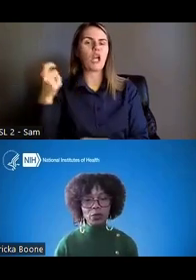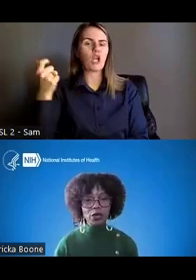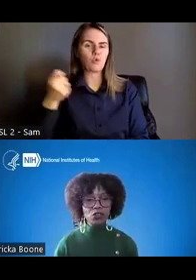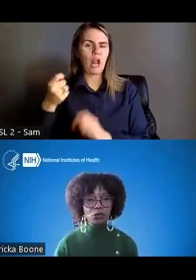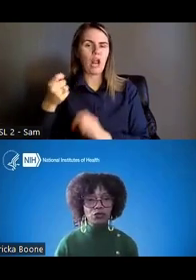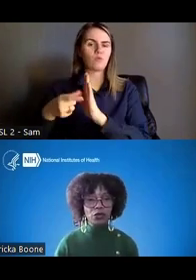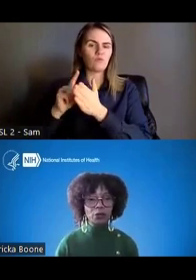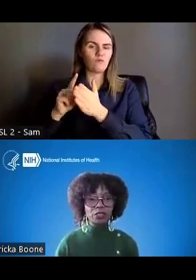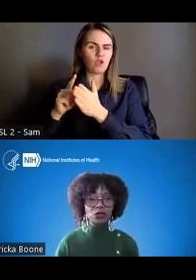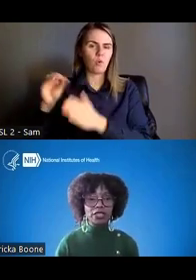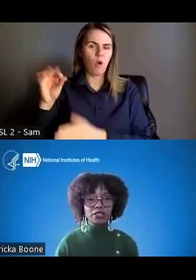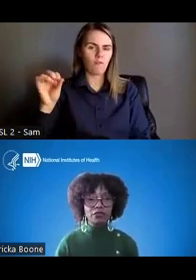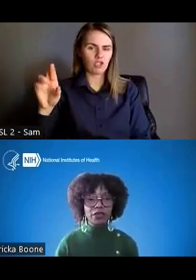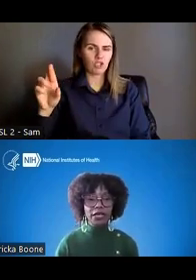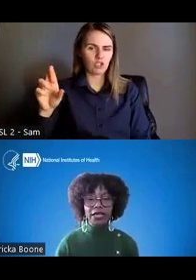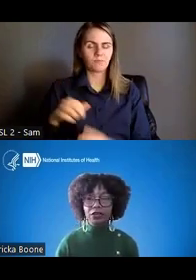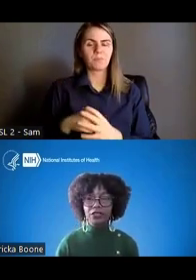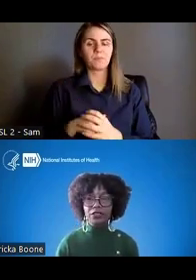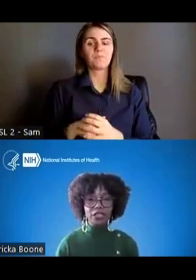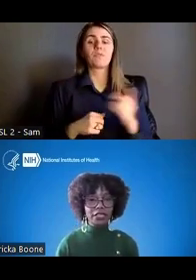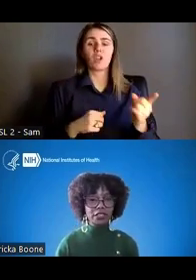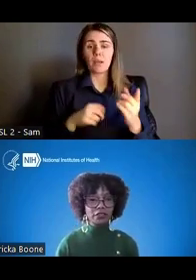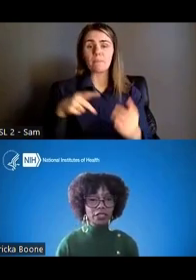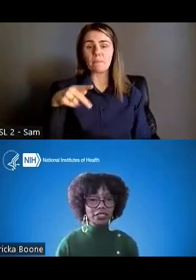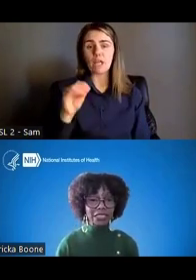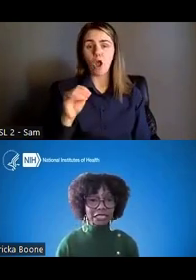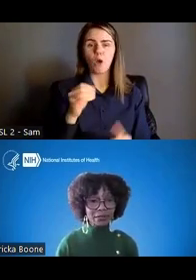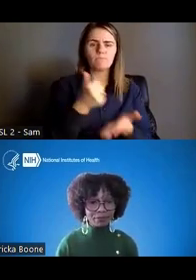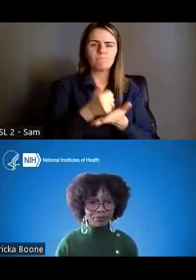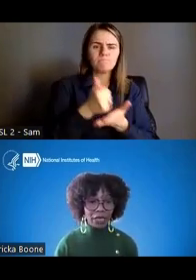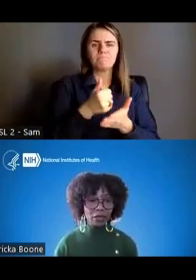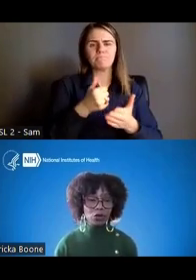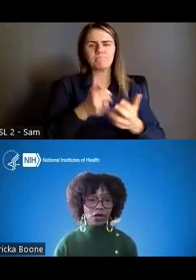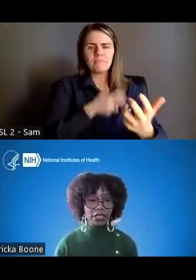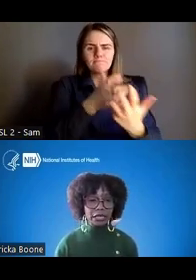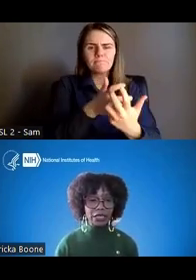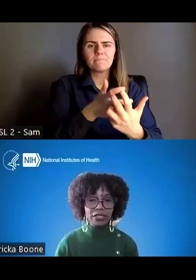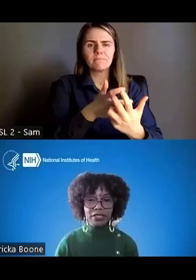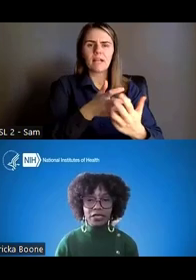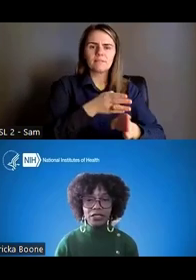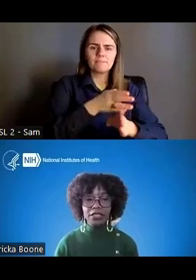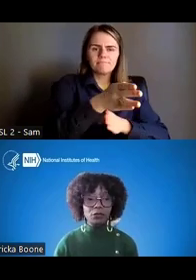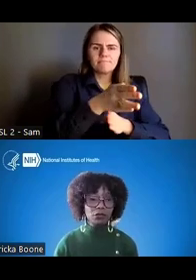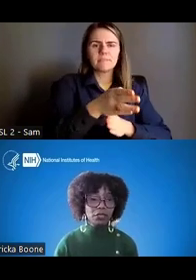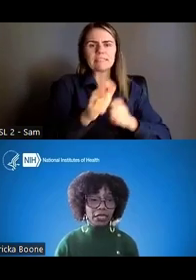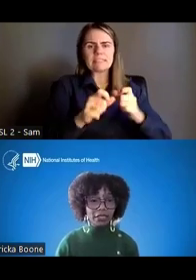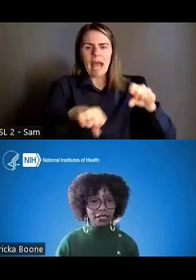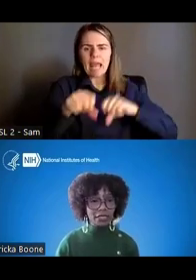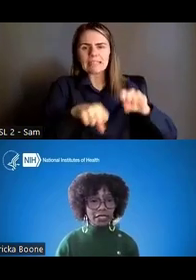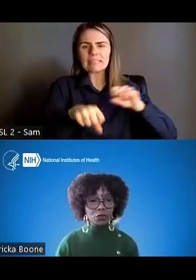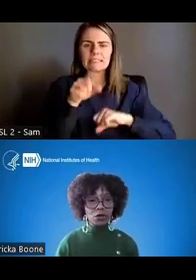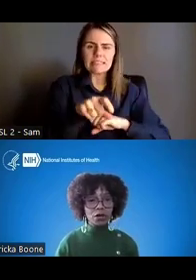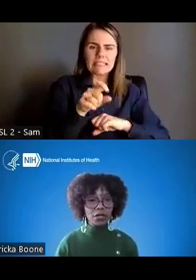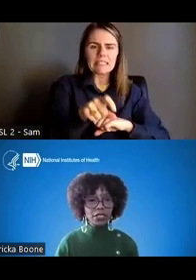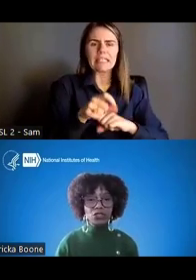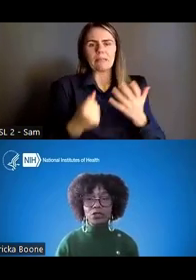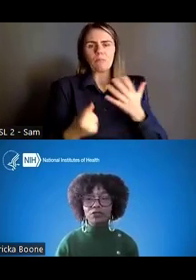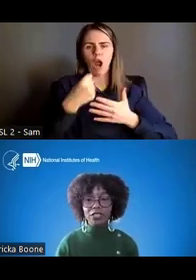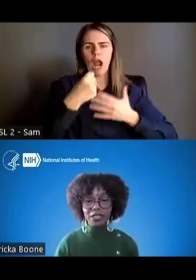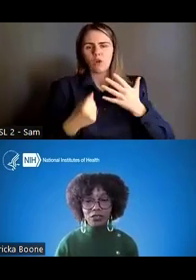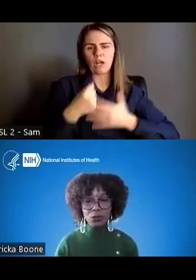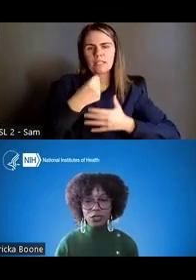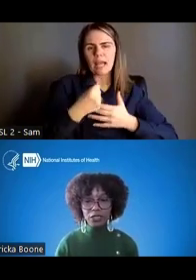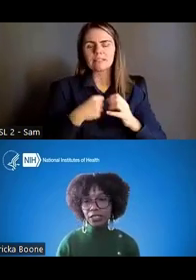who's responsible for helping to identify areas of scientific need and priority areas. They communicate these NIH priorities